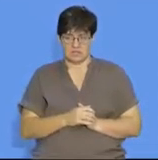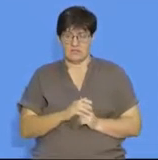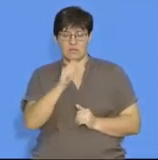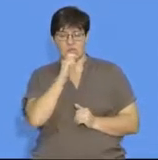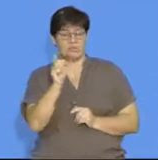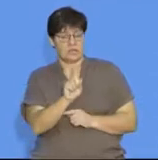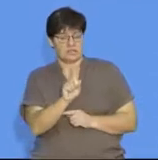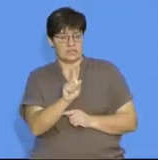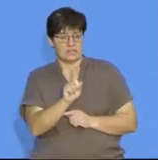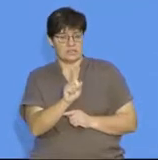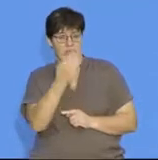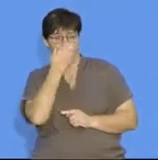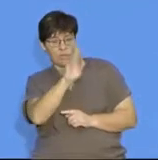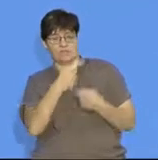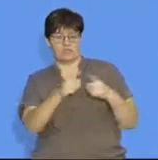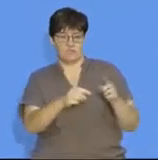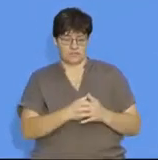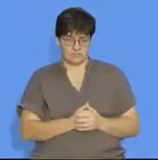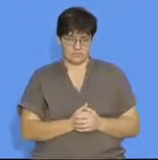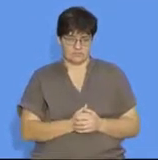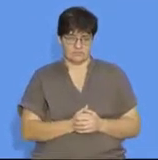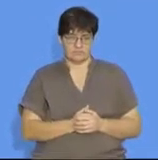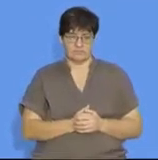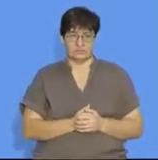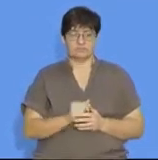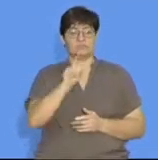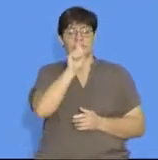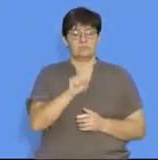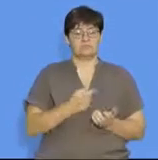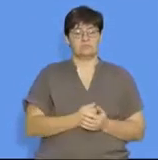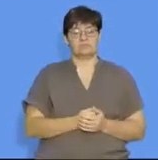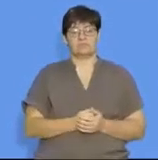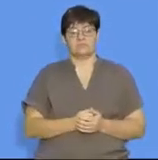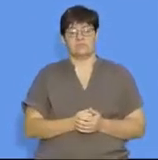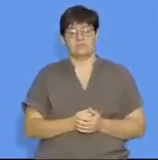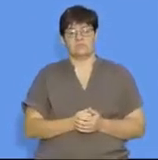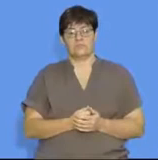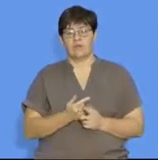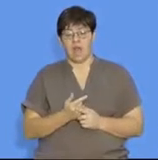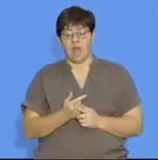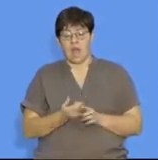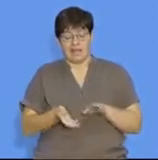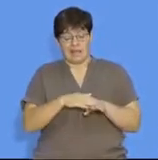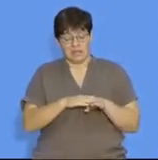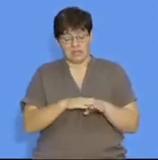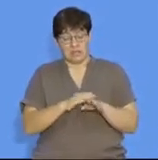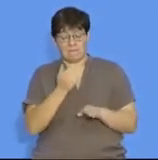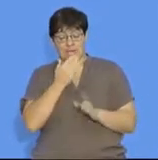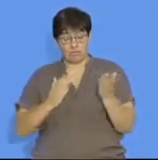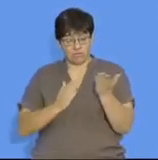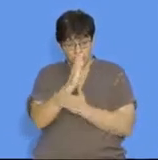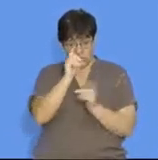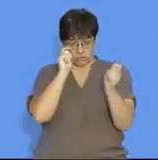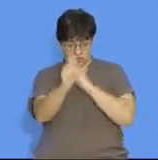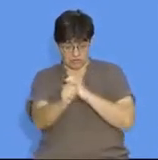different approach altogether. Okay, now the question is, could you change the current passing through the battery? Okay, so